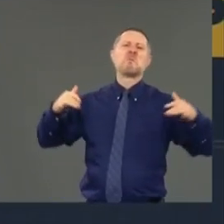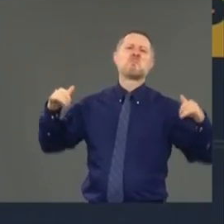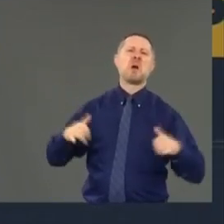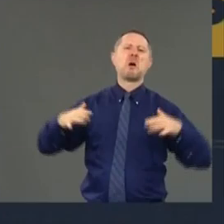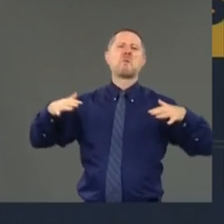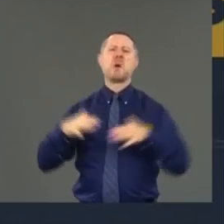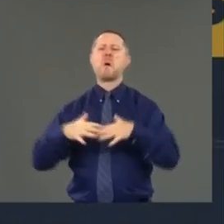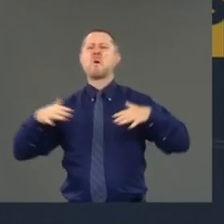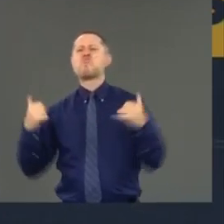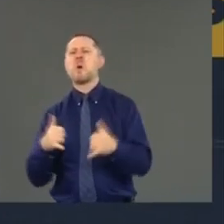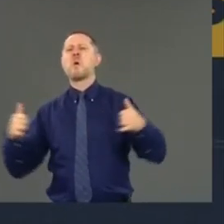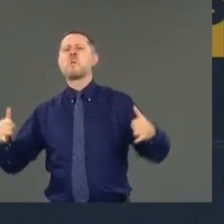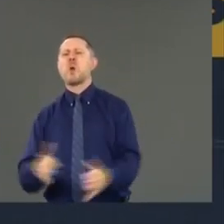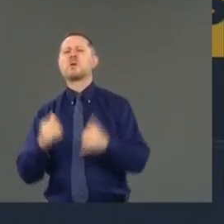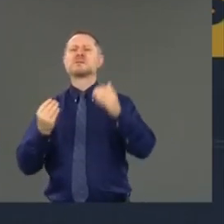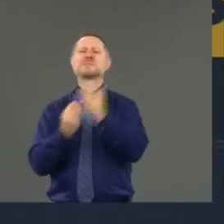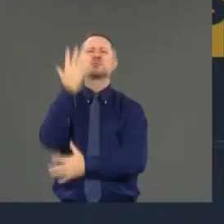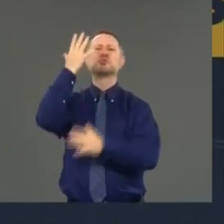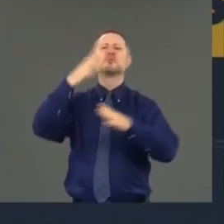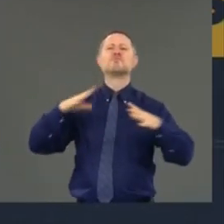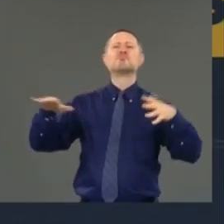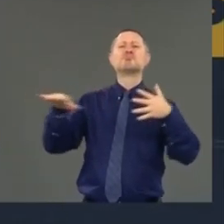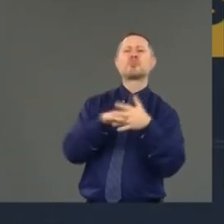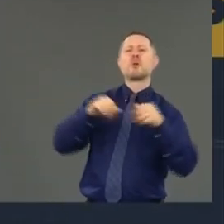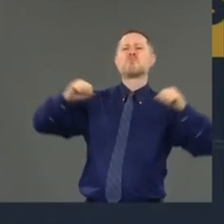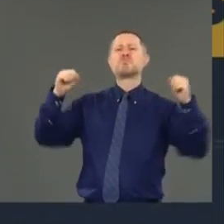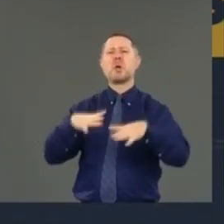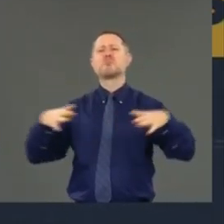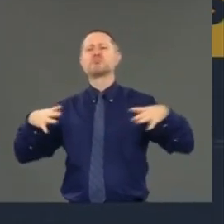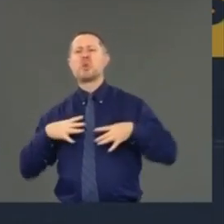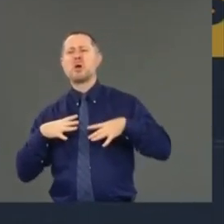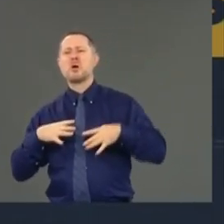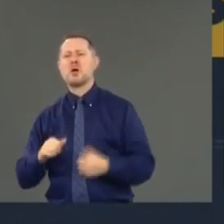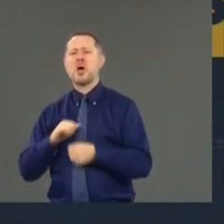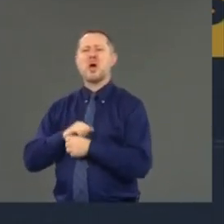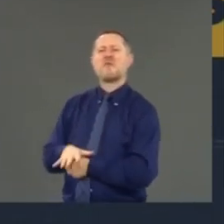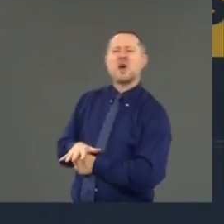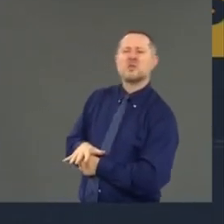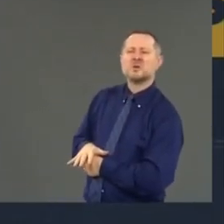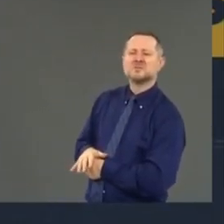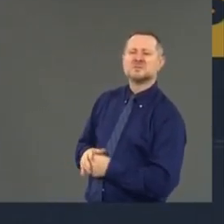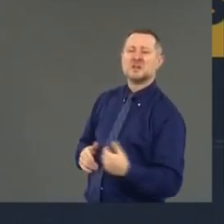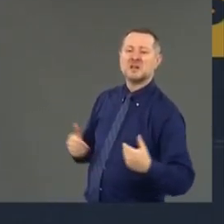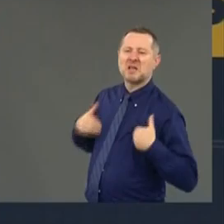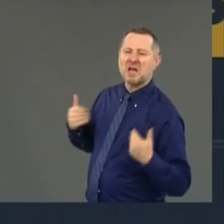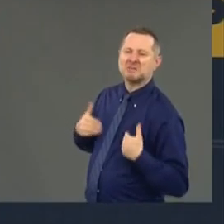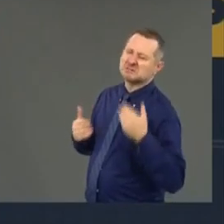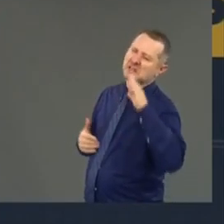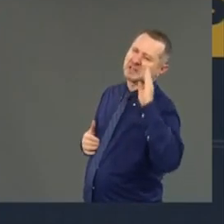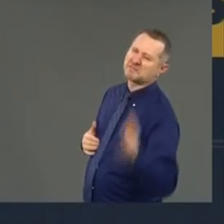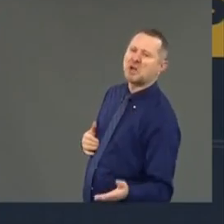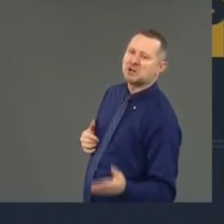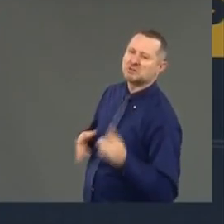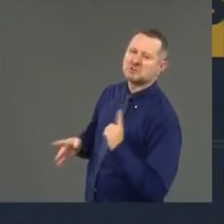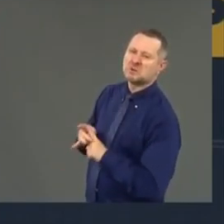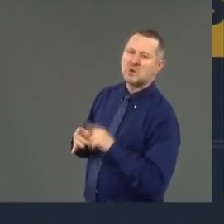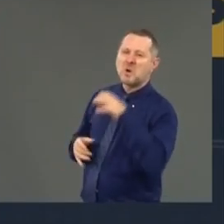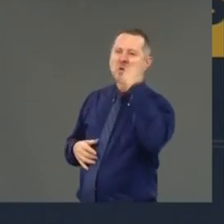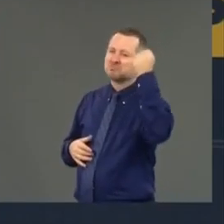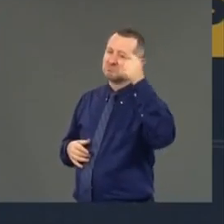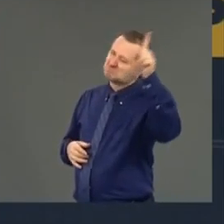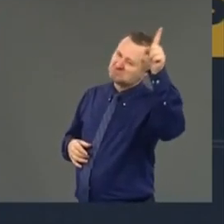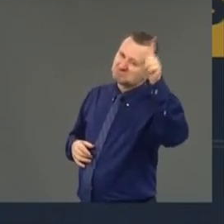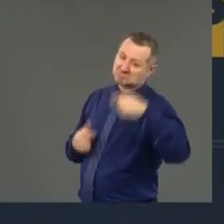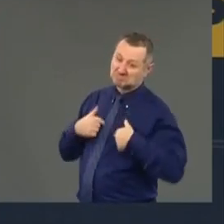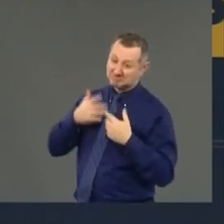on the video and he says, yes, coronavirus, young guys don't get it, only old people get it. I'm not going to let it stop me from